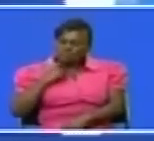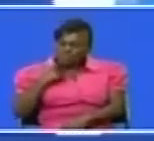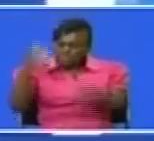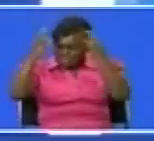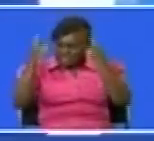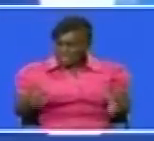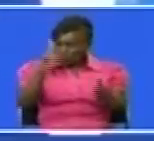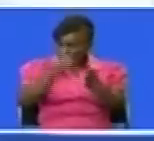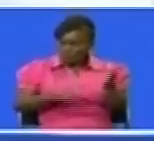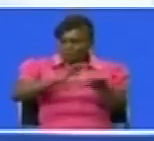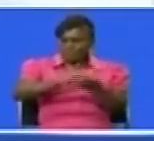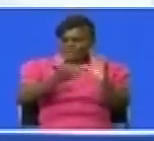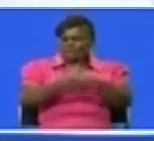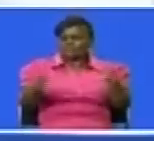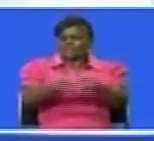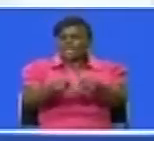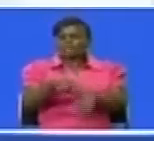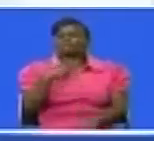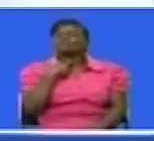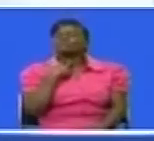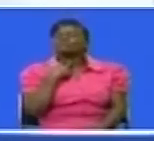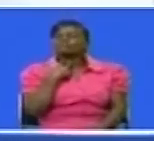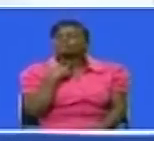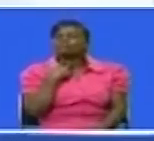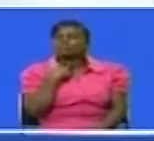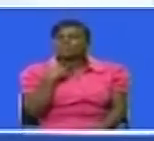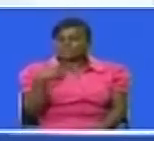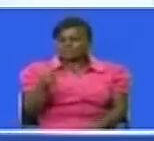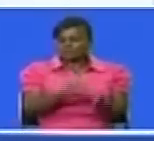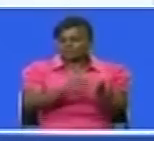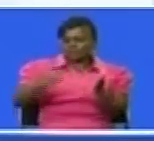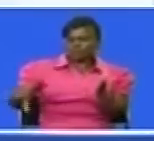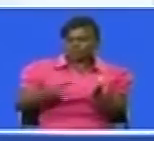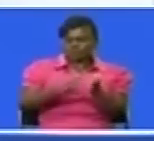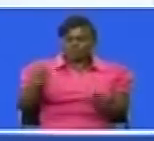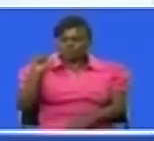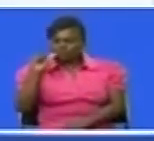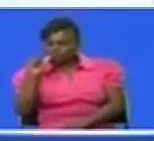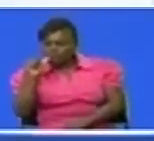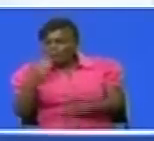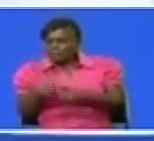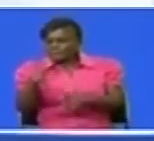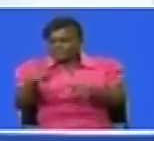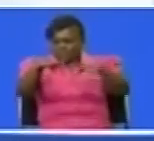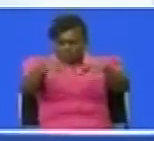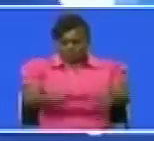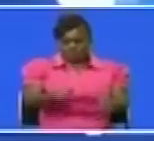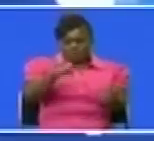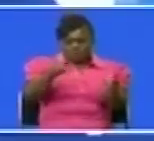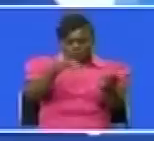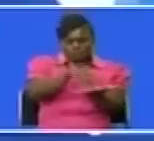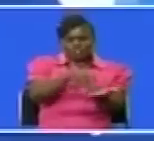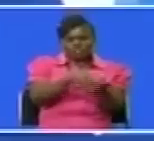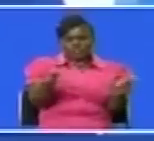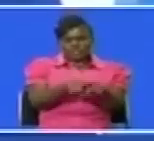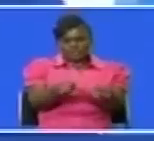to become the colonials. They essentially simply displaced the British and took their place and maintained the system. And for you, that has happened with